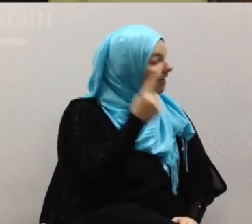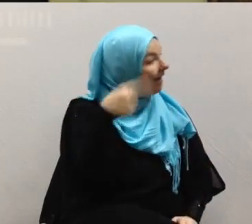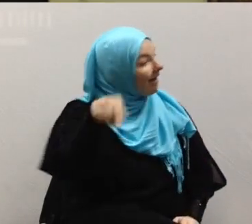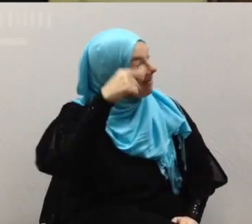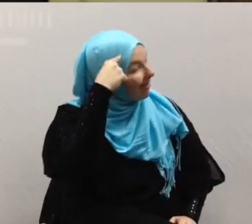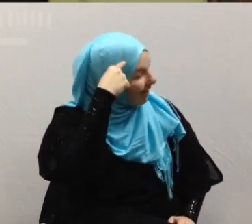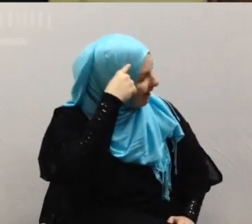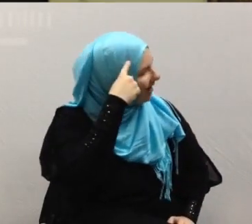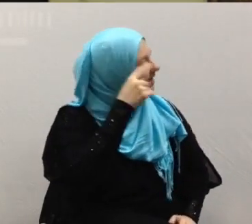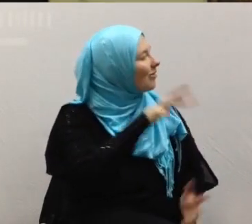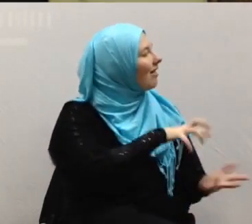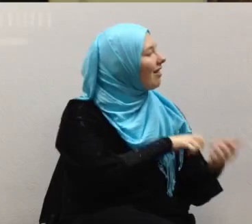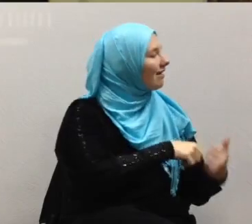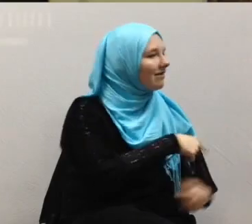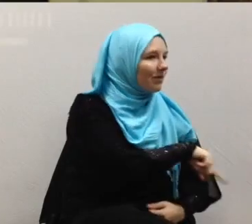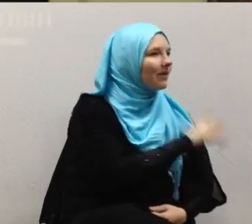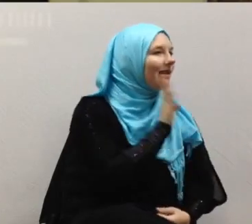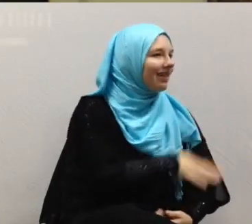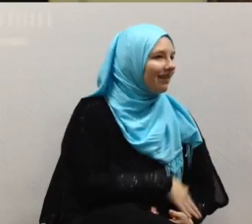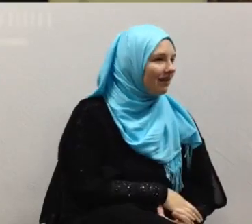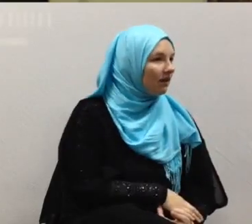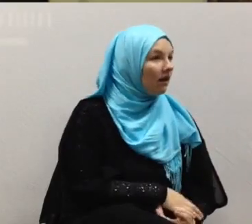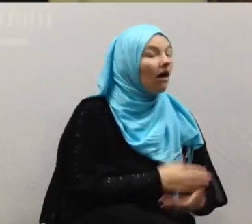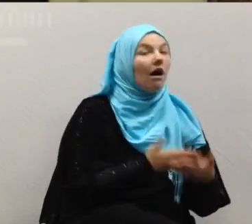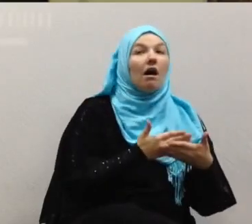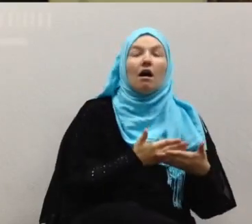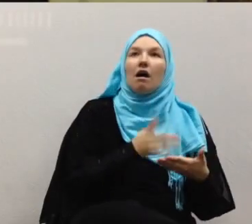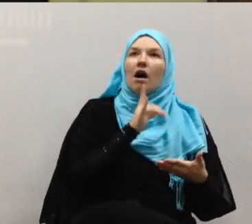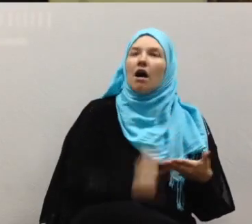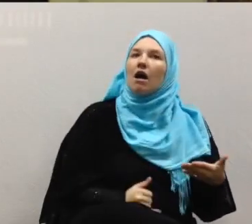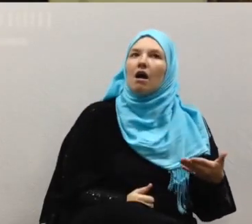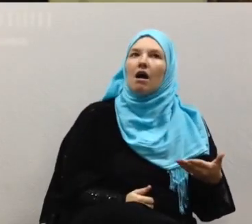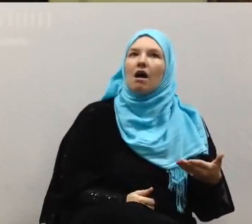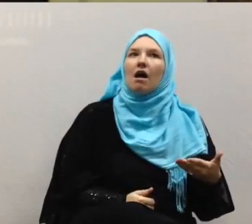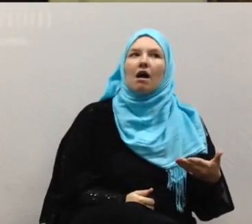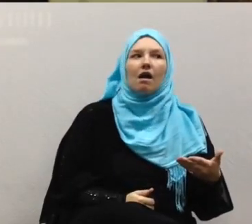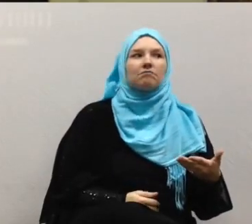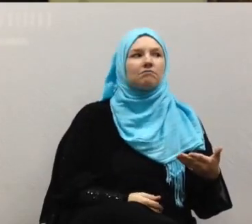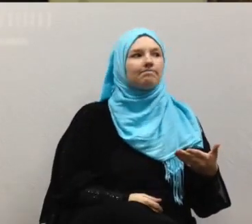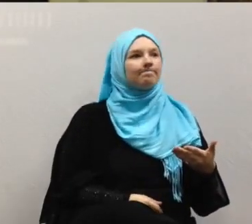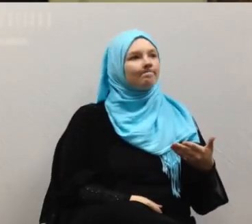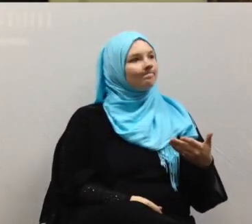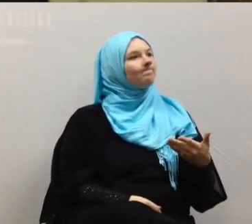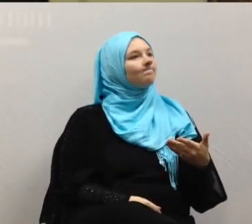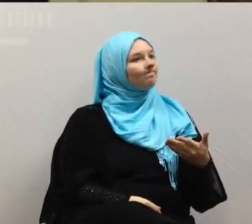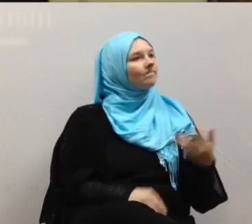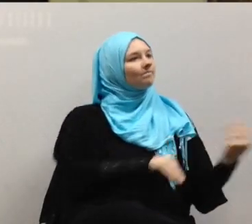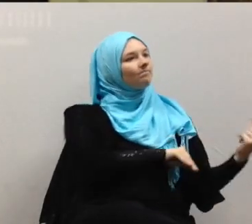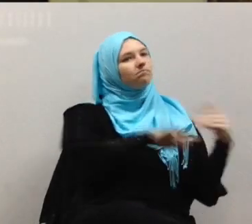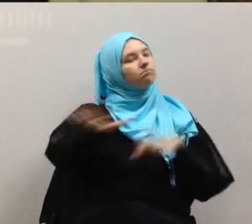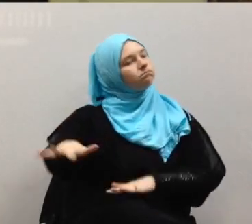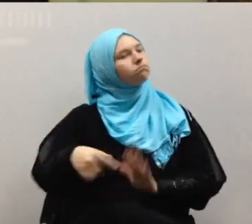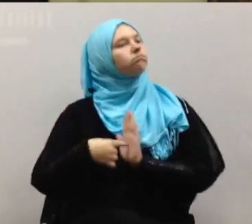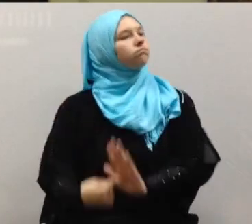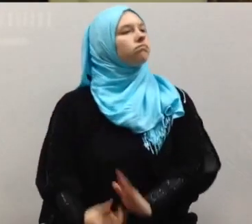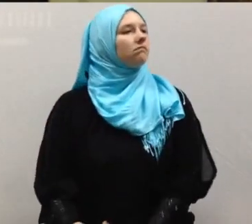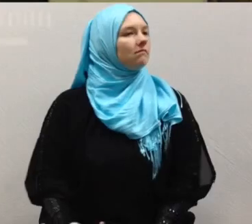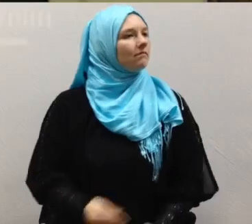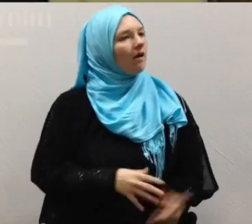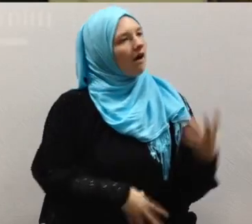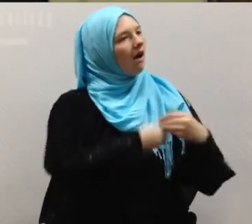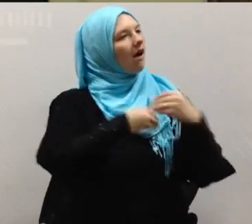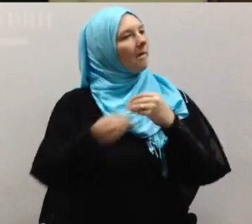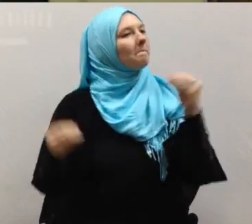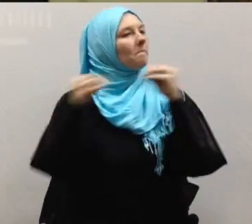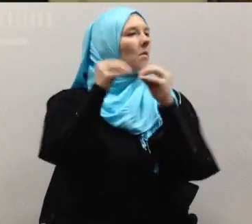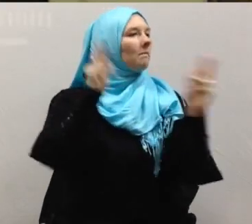yourself by taking that position. And until today, we have people who do not join